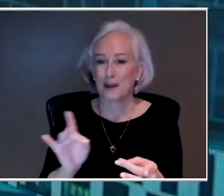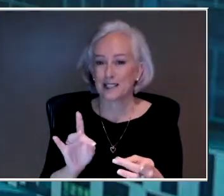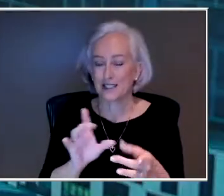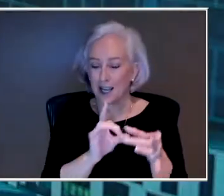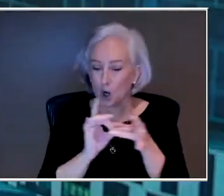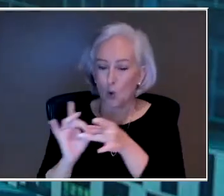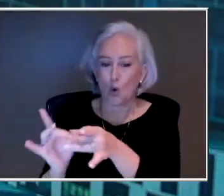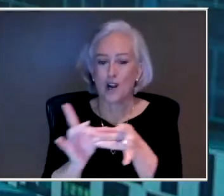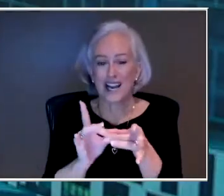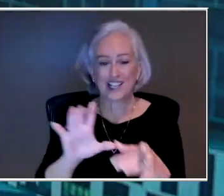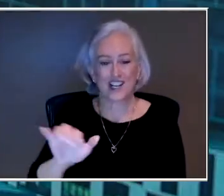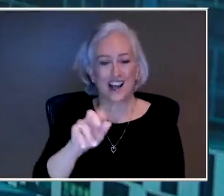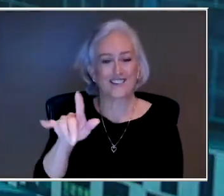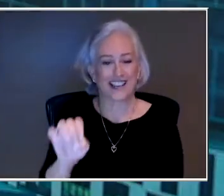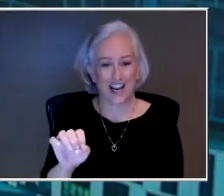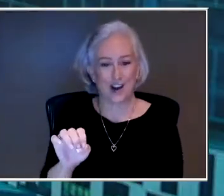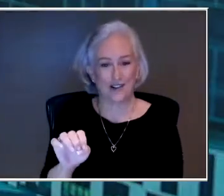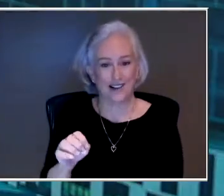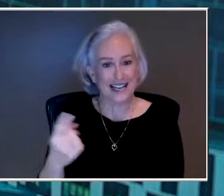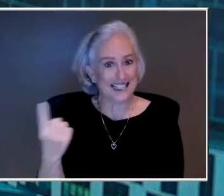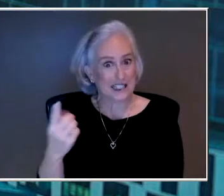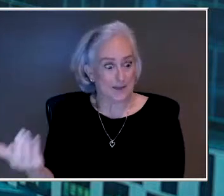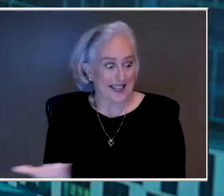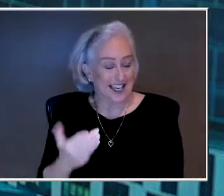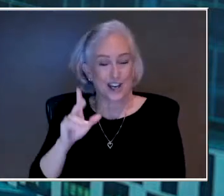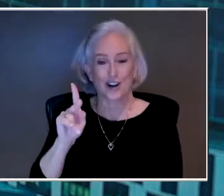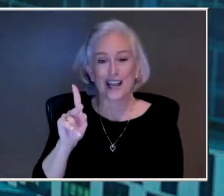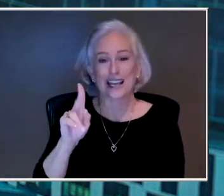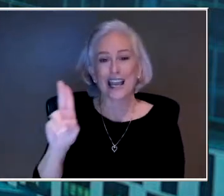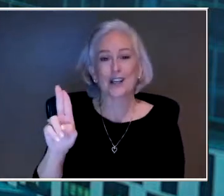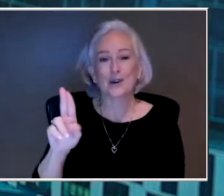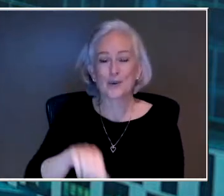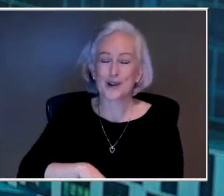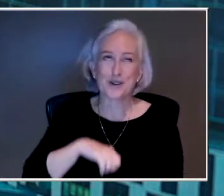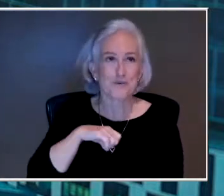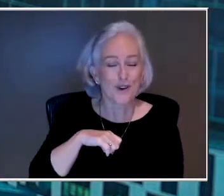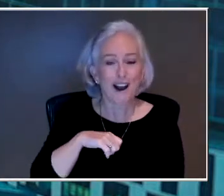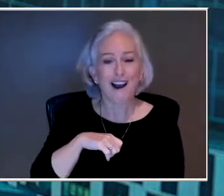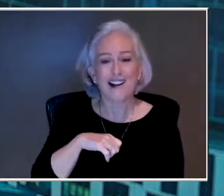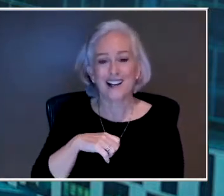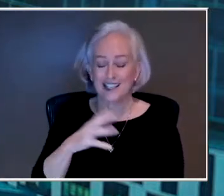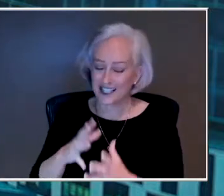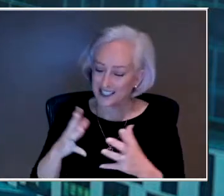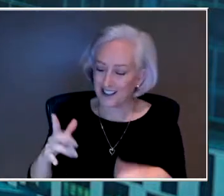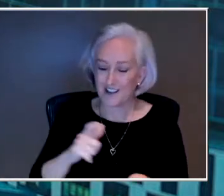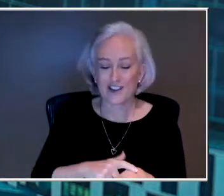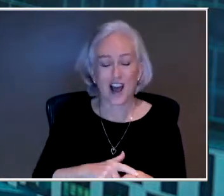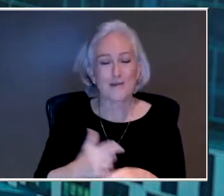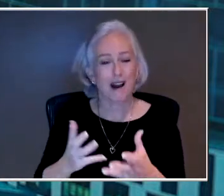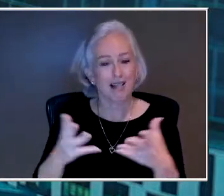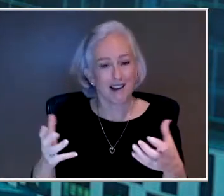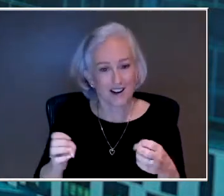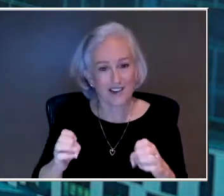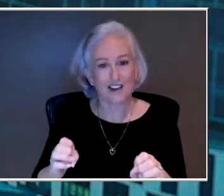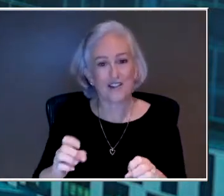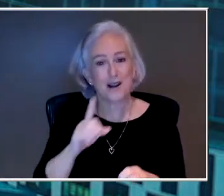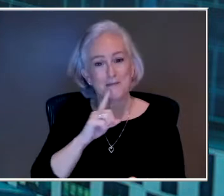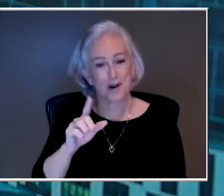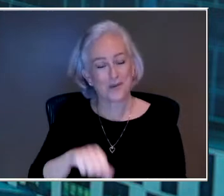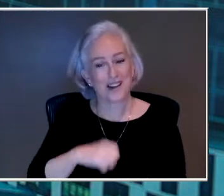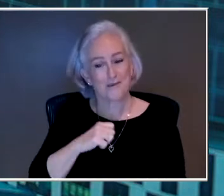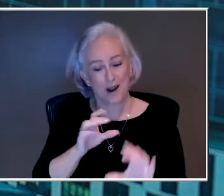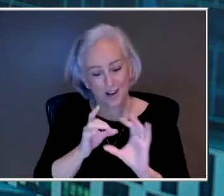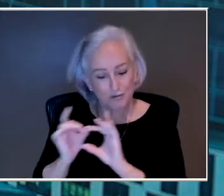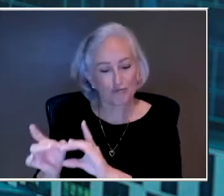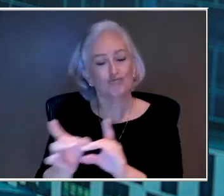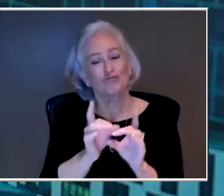something that we at KU take pride in. You know, it takes a lot more time and effort to coordinate these surgeries, but we believe that it's in the patient's best interest, and so we